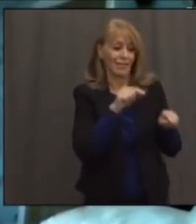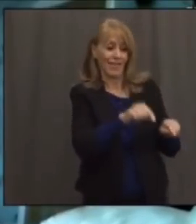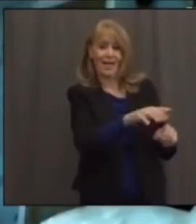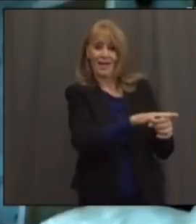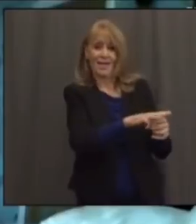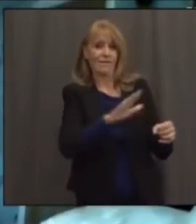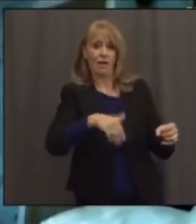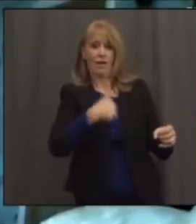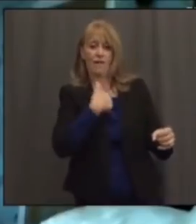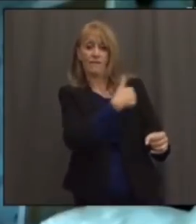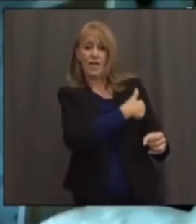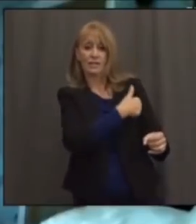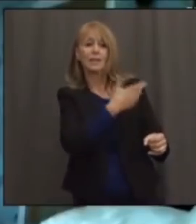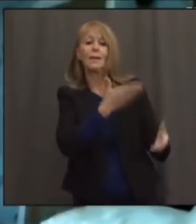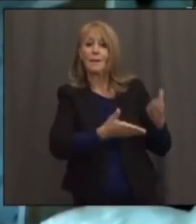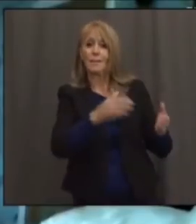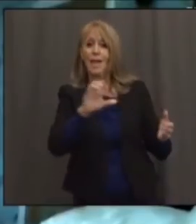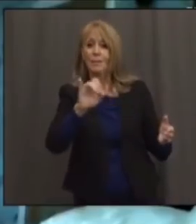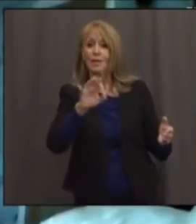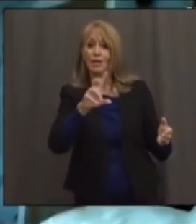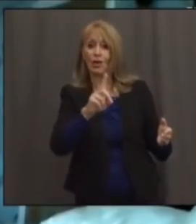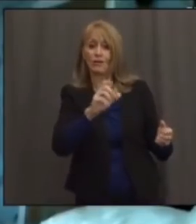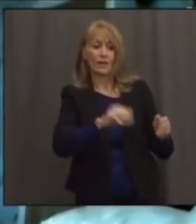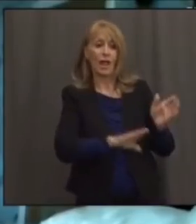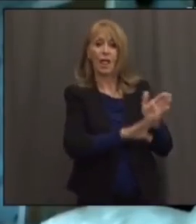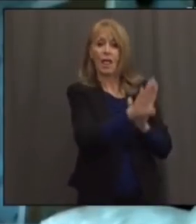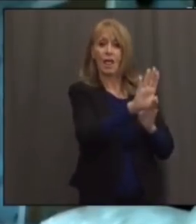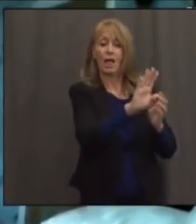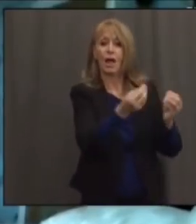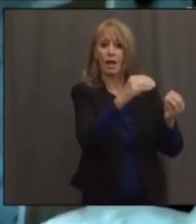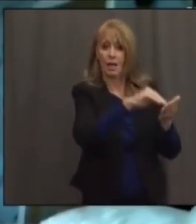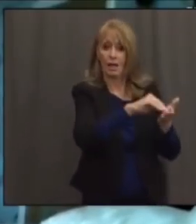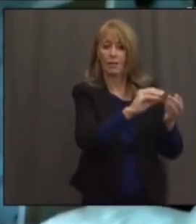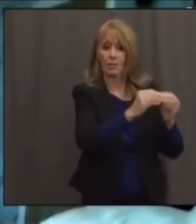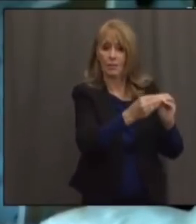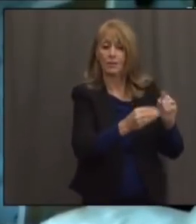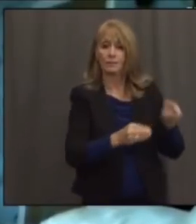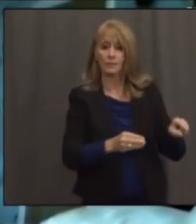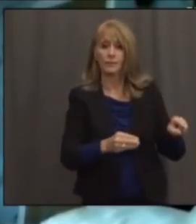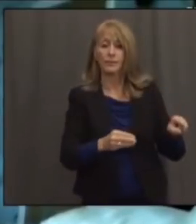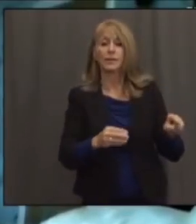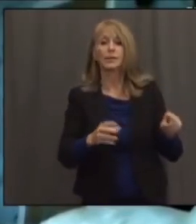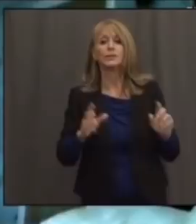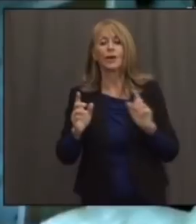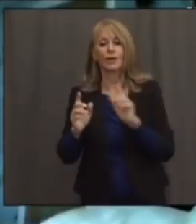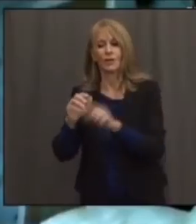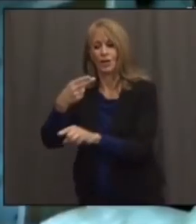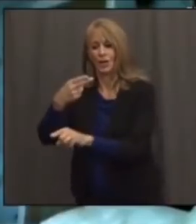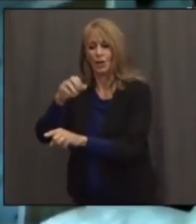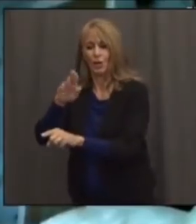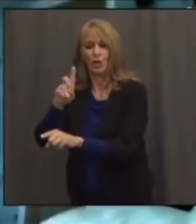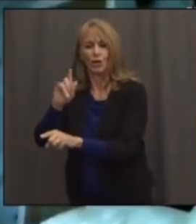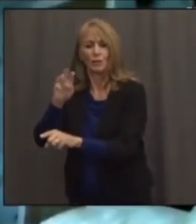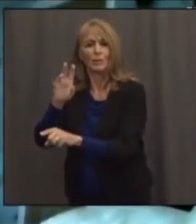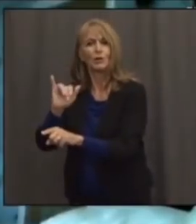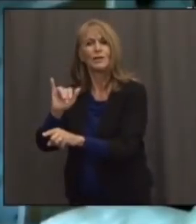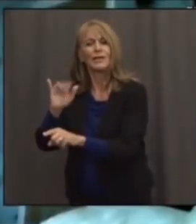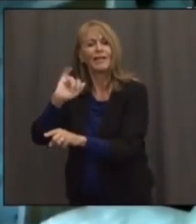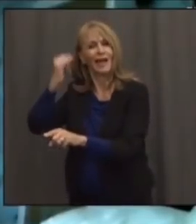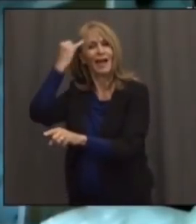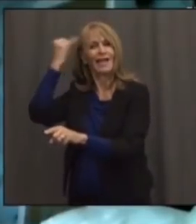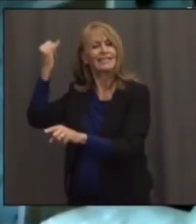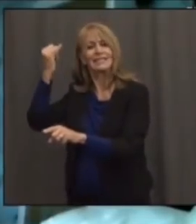winter, that transmission may occur. So I think more important than that theoretical concept of herd immunity is